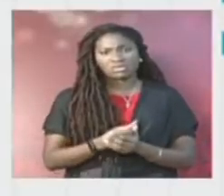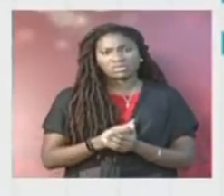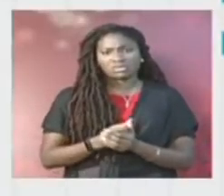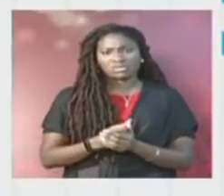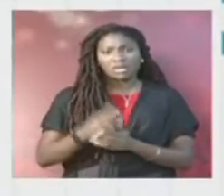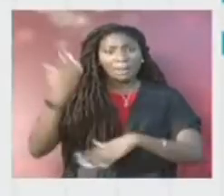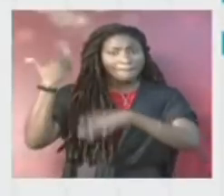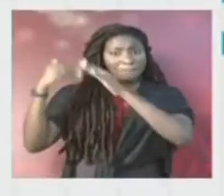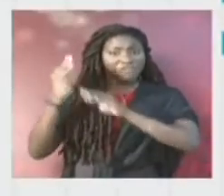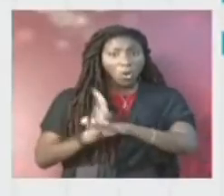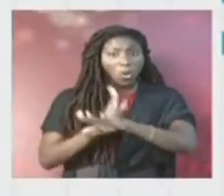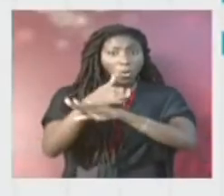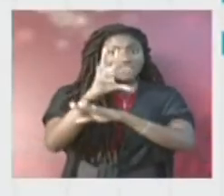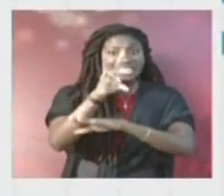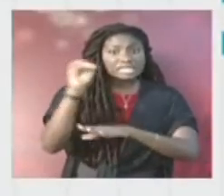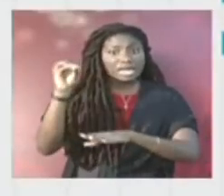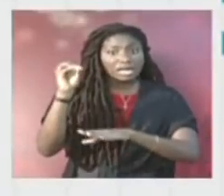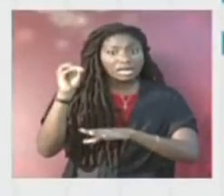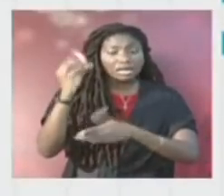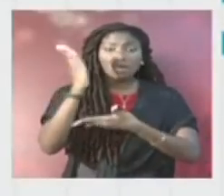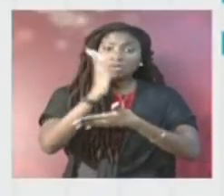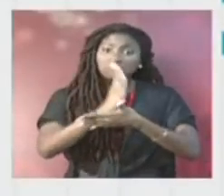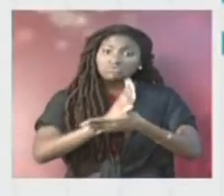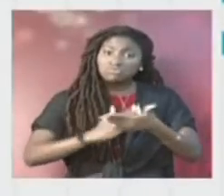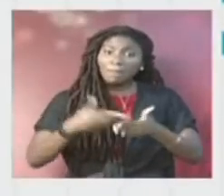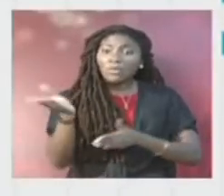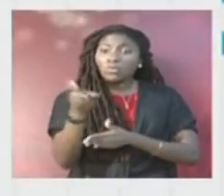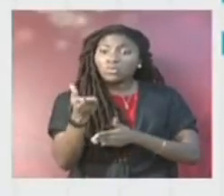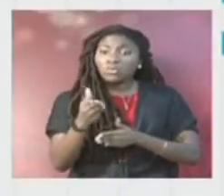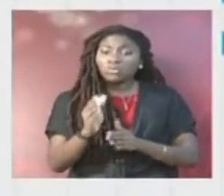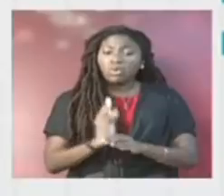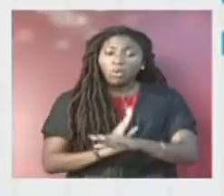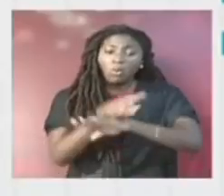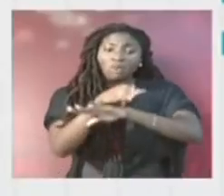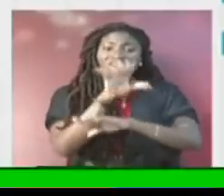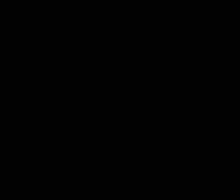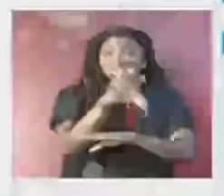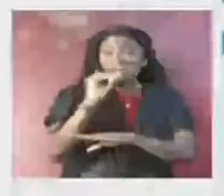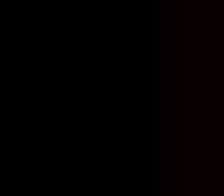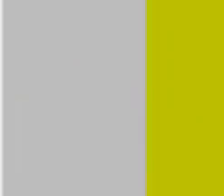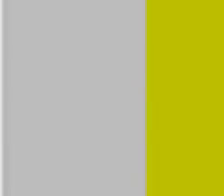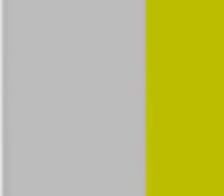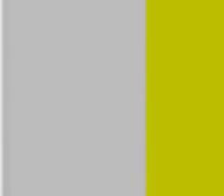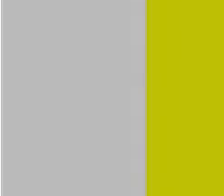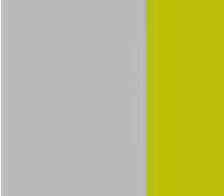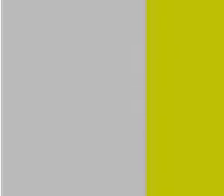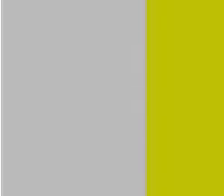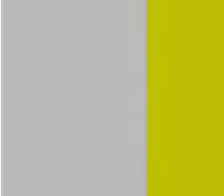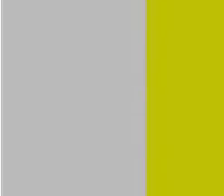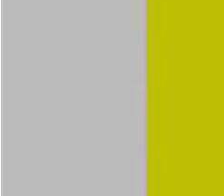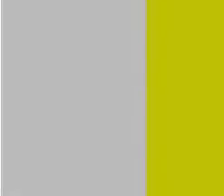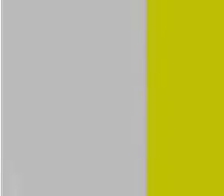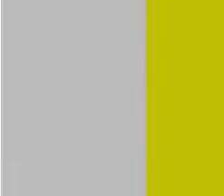60 before, we're having several that are under 60, between 50 and 60, some of them in their 40s. And